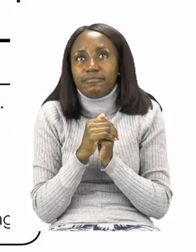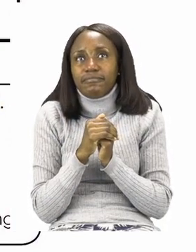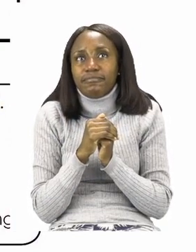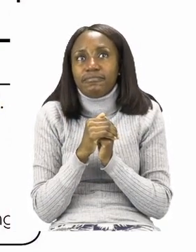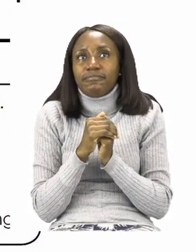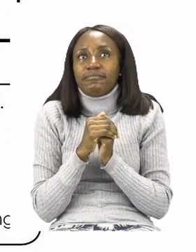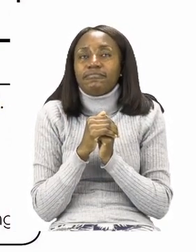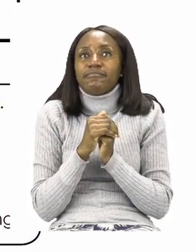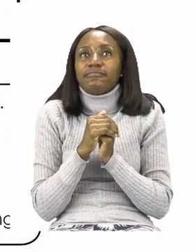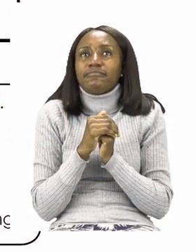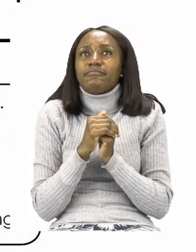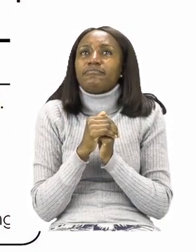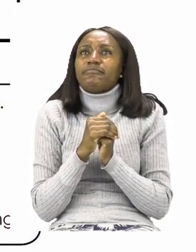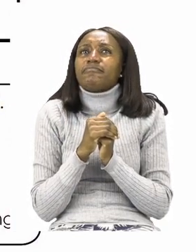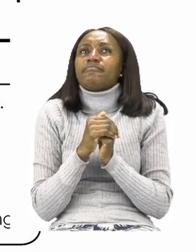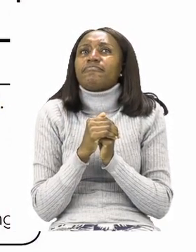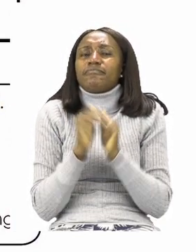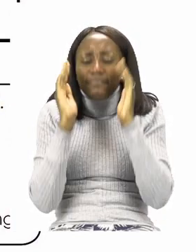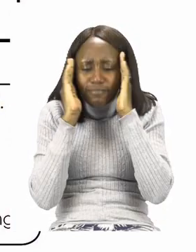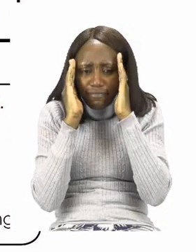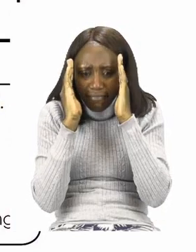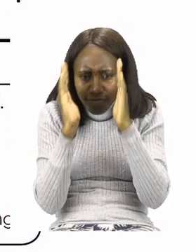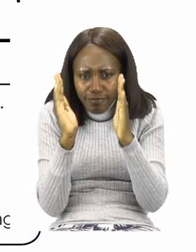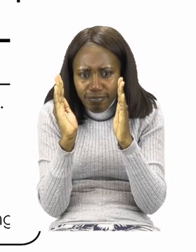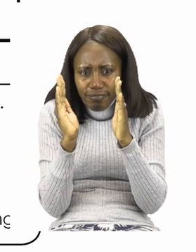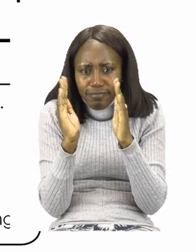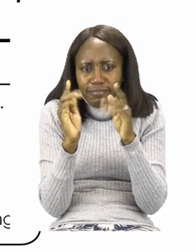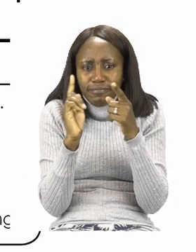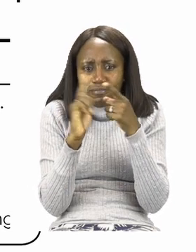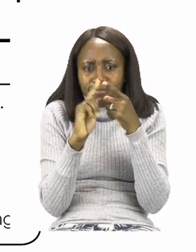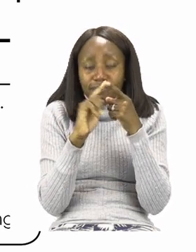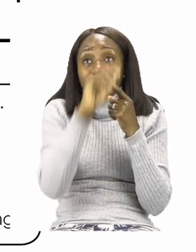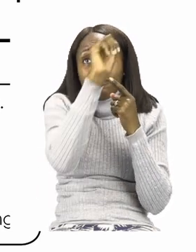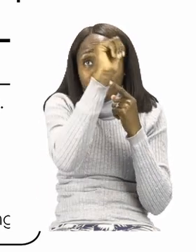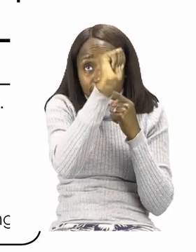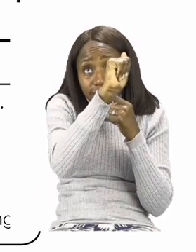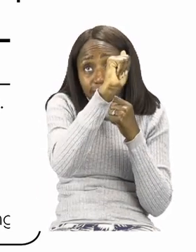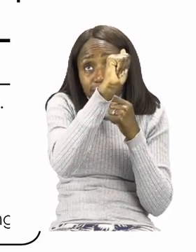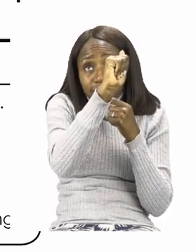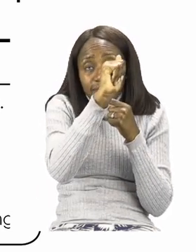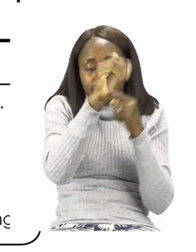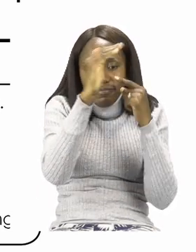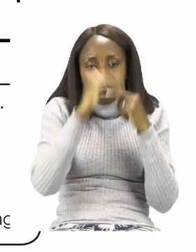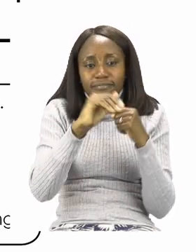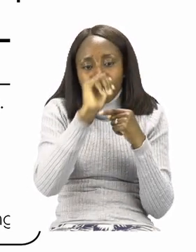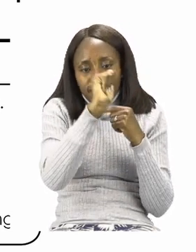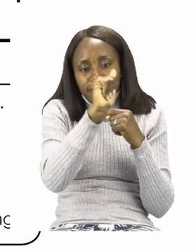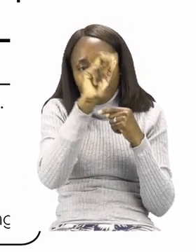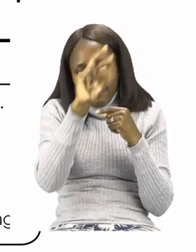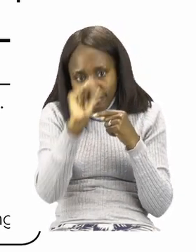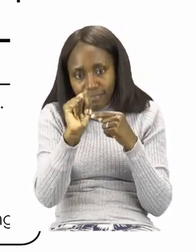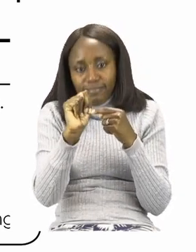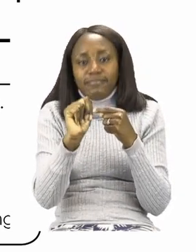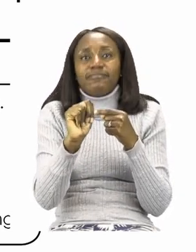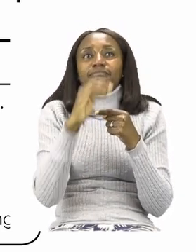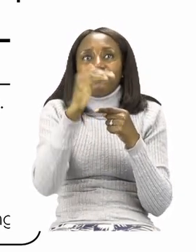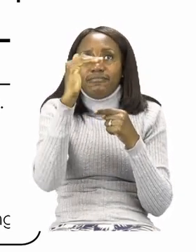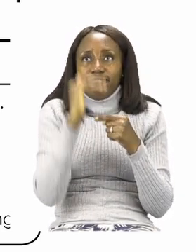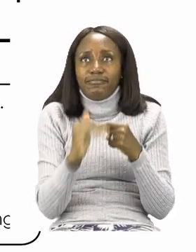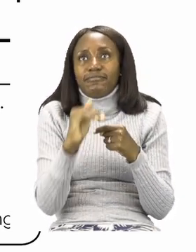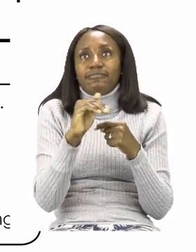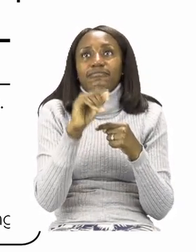page 23, we are going to look at articles. All right, so it says there,